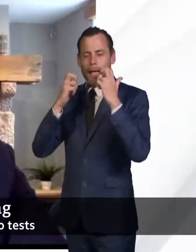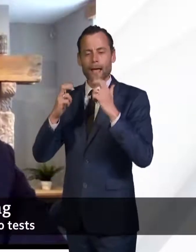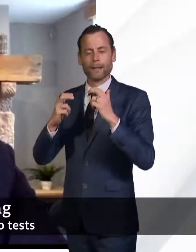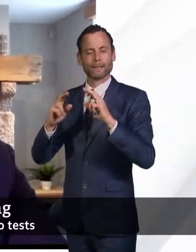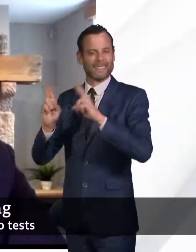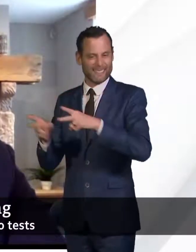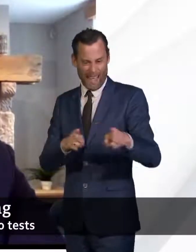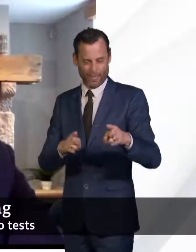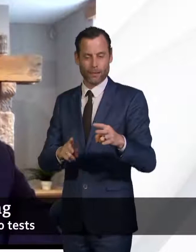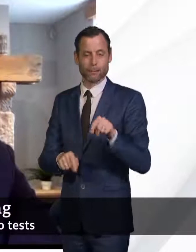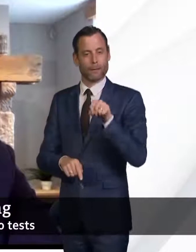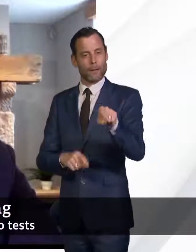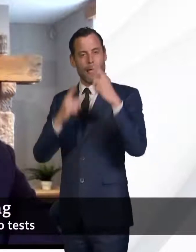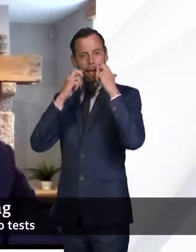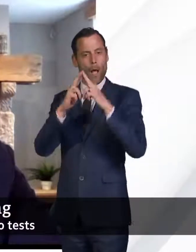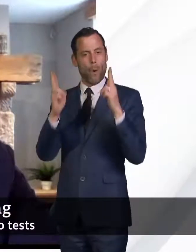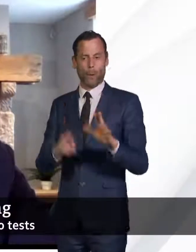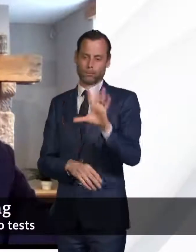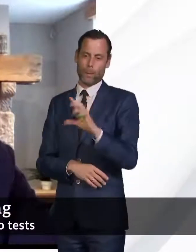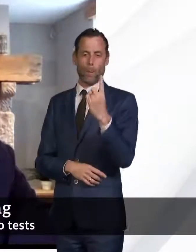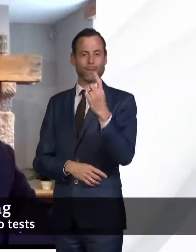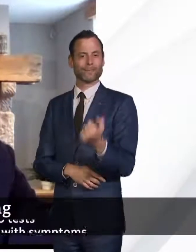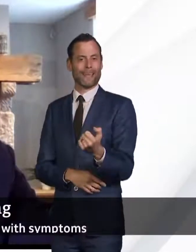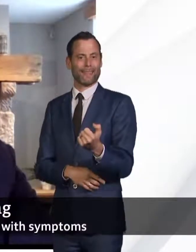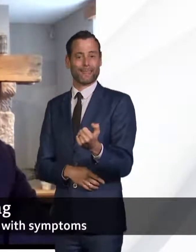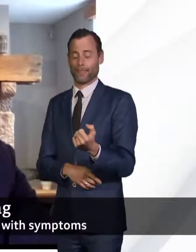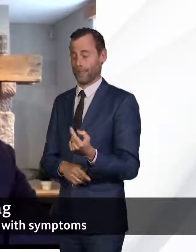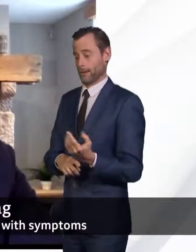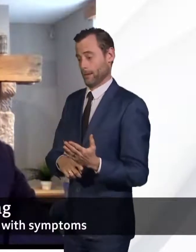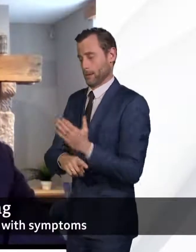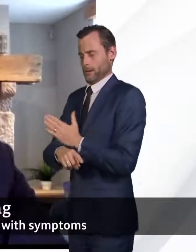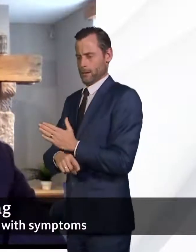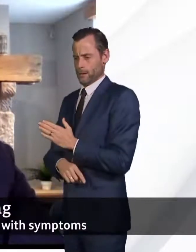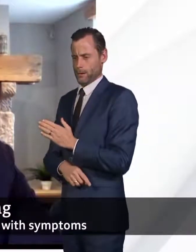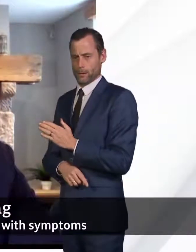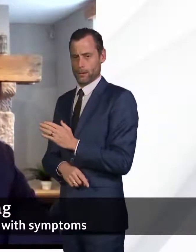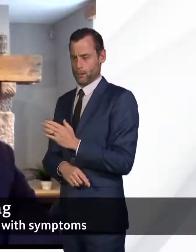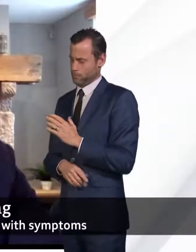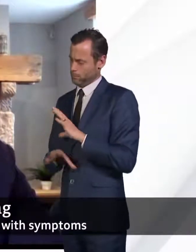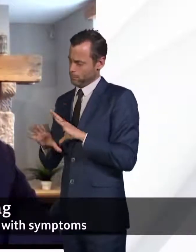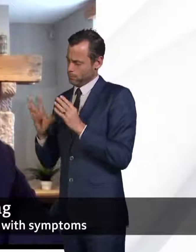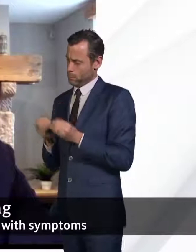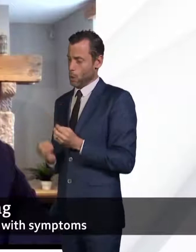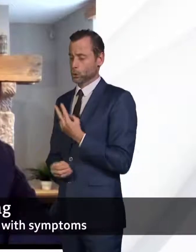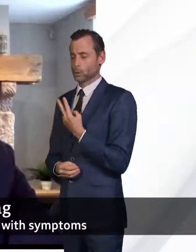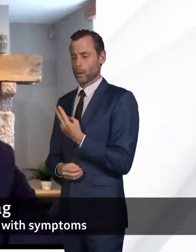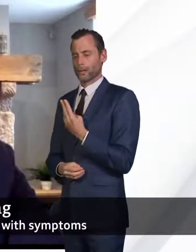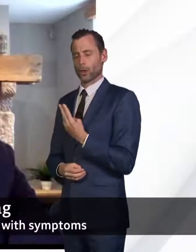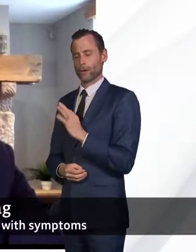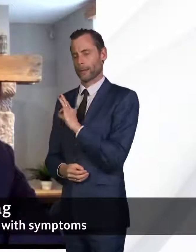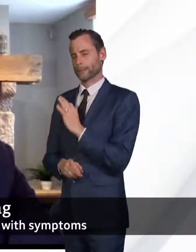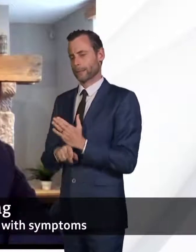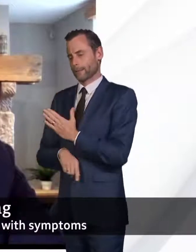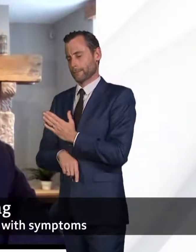week 16, which I think is ending April the 17th, care home deaths were actually 23% of the official COVID deaths. And